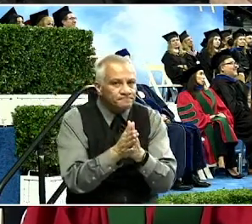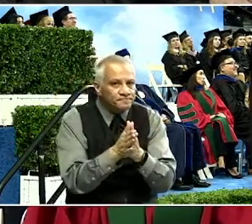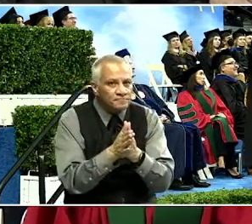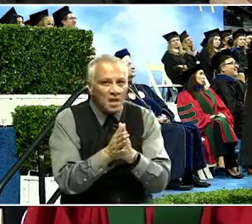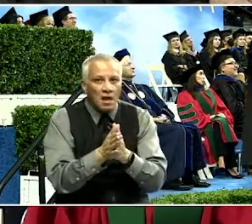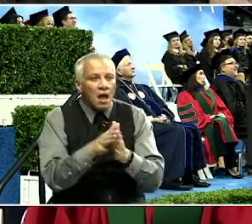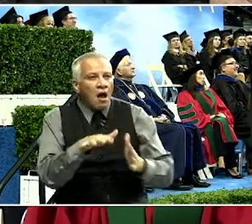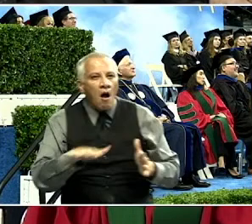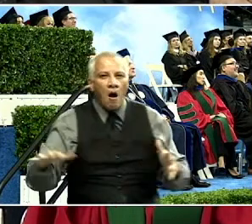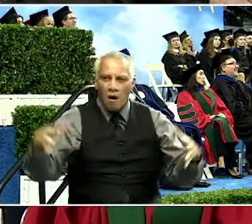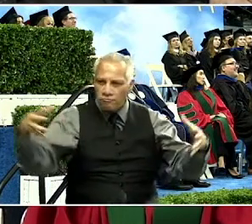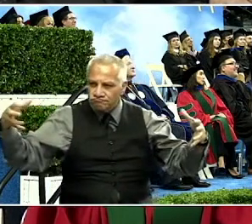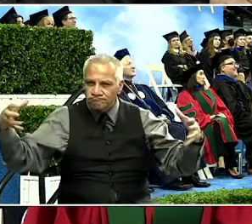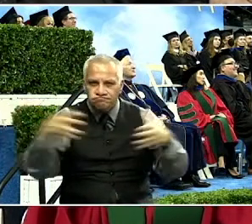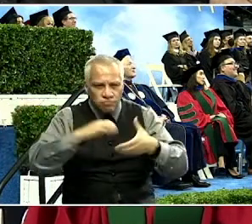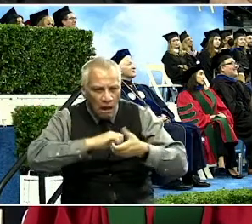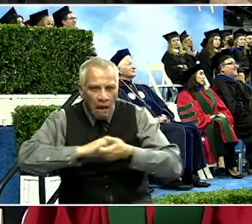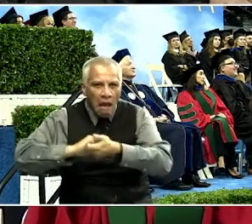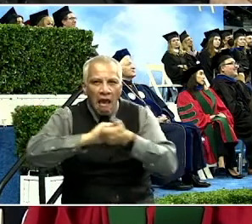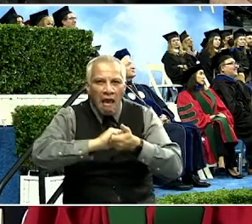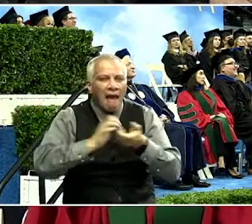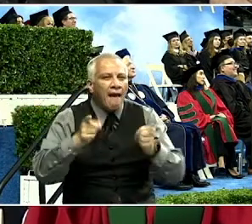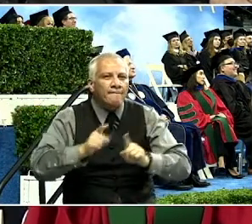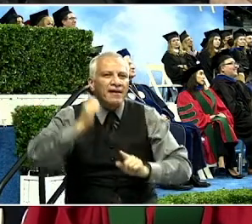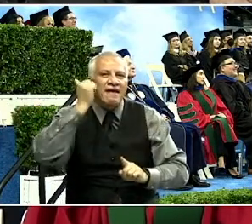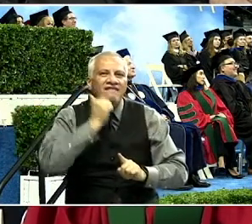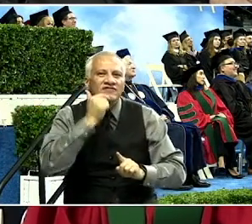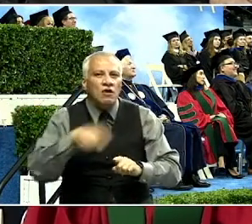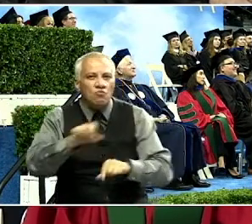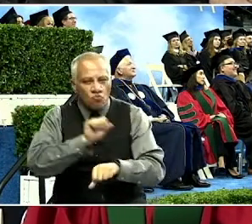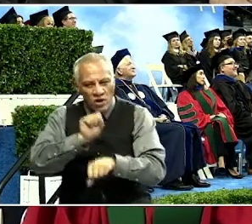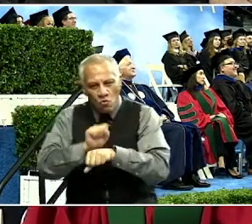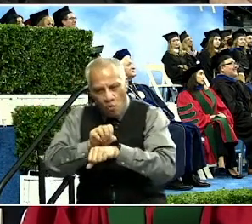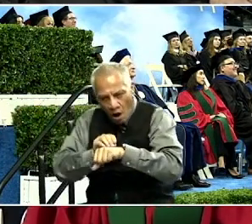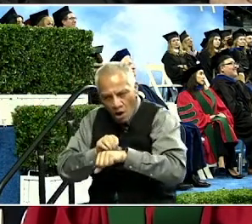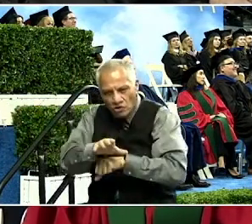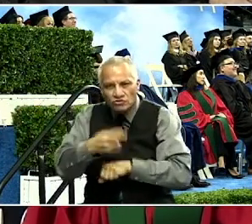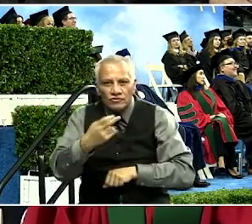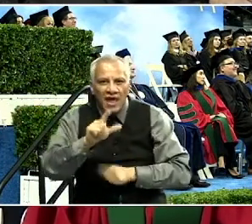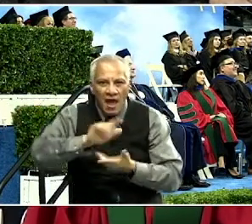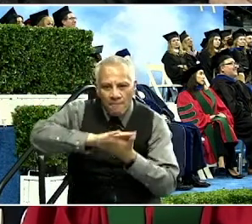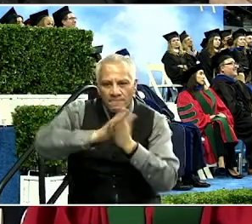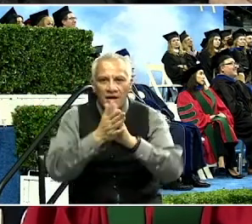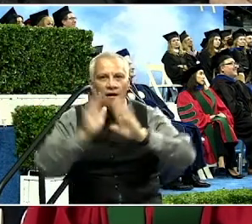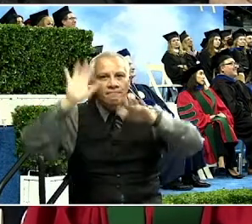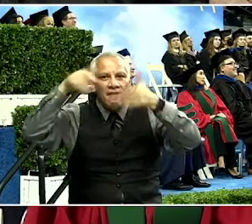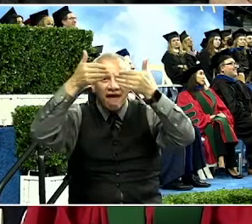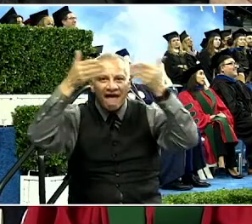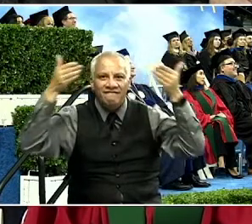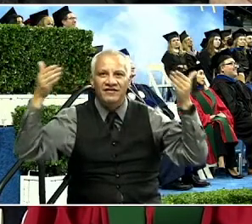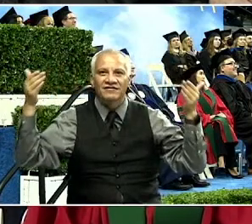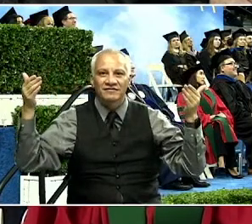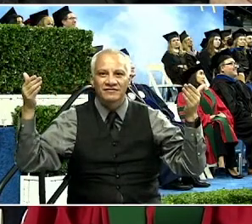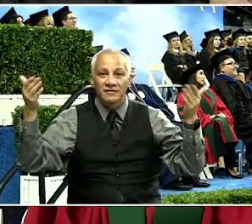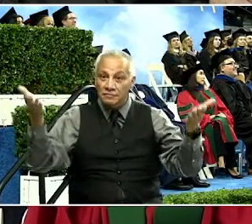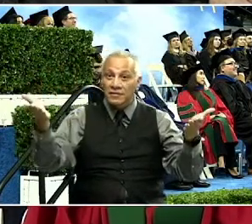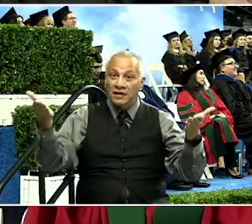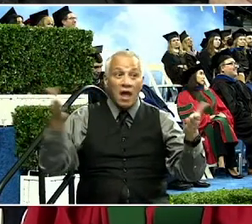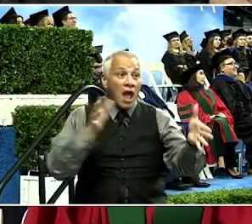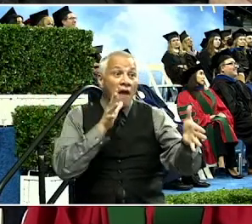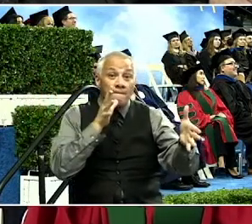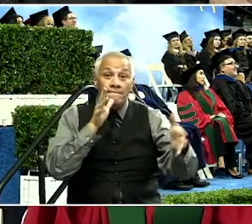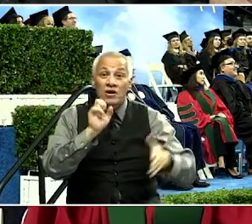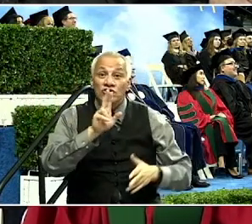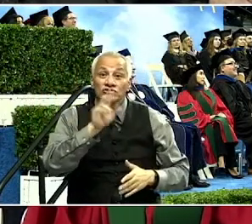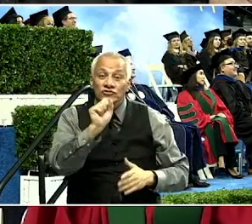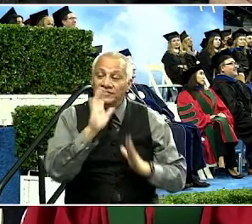Why don't we all band together and every day put in the work to turn this hell into a heaven? To which Mother Teresa